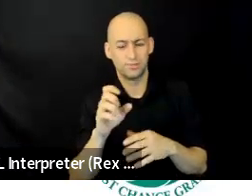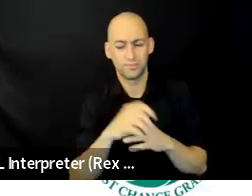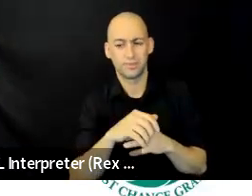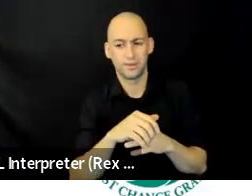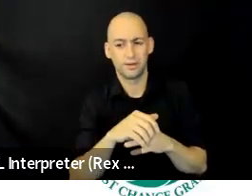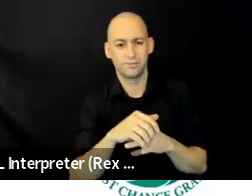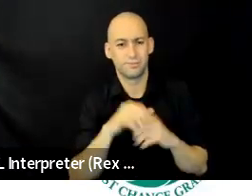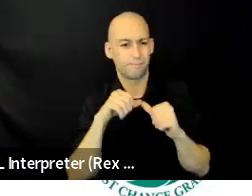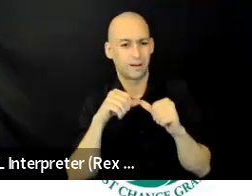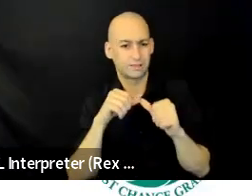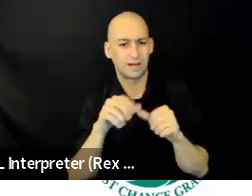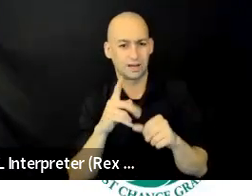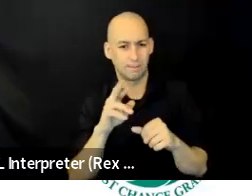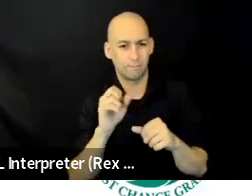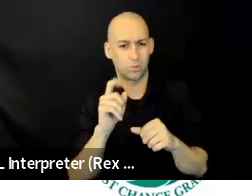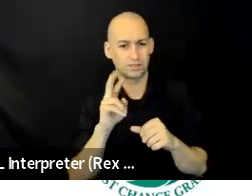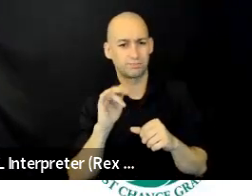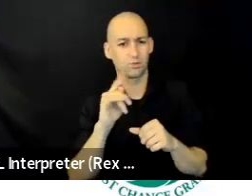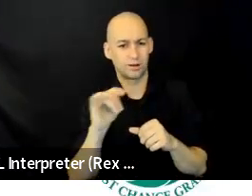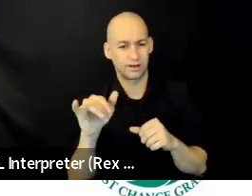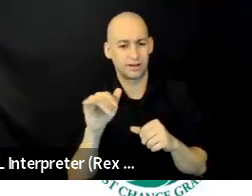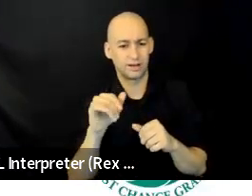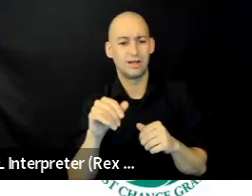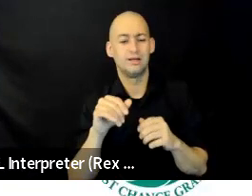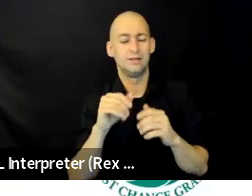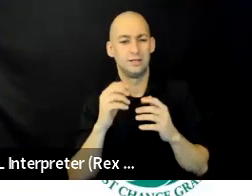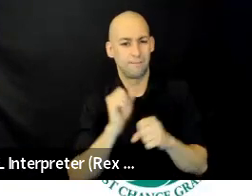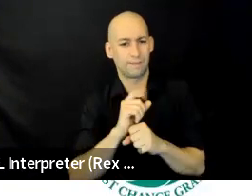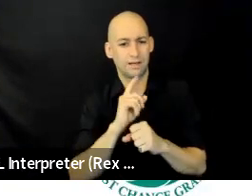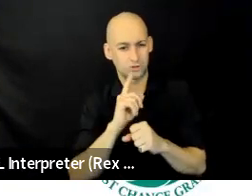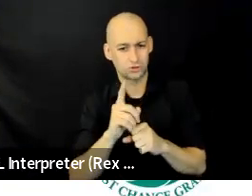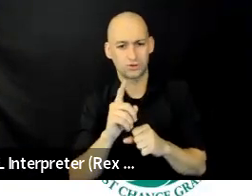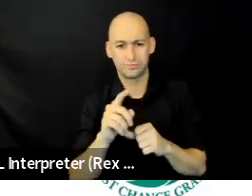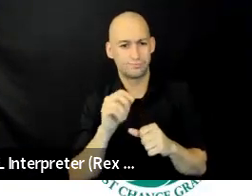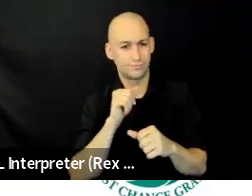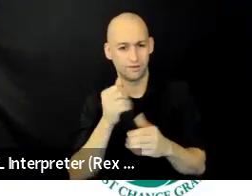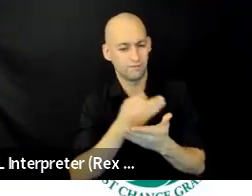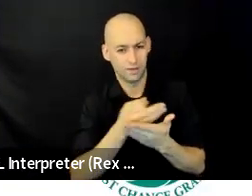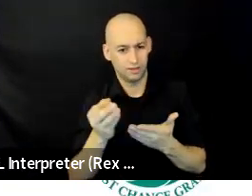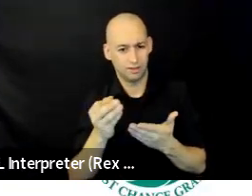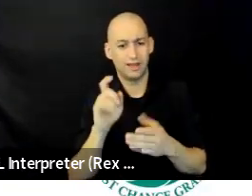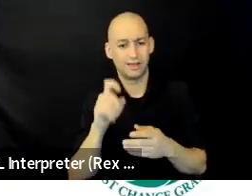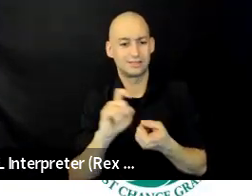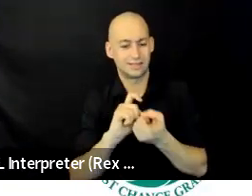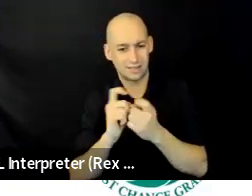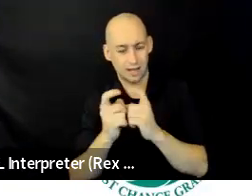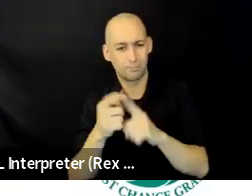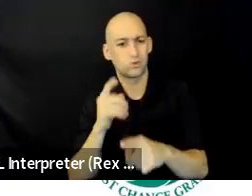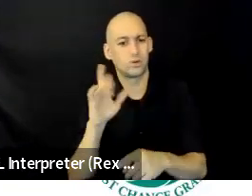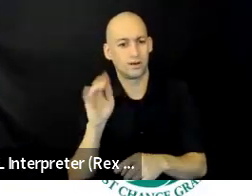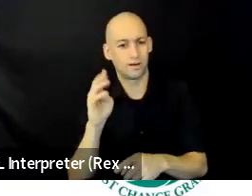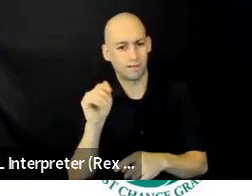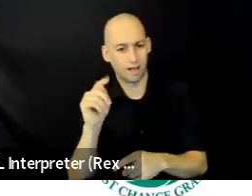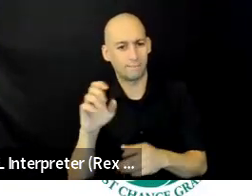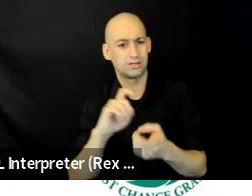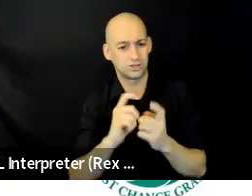region by avoiding impacts of a major failure. It's needed to adapt to climate change, which would bring greater and greater storm damage,